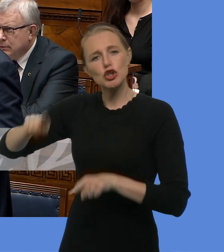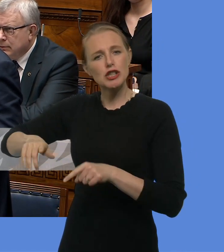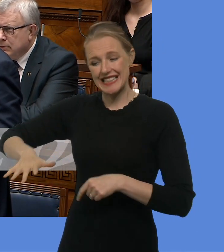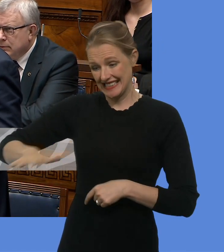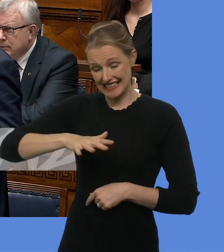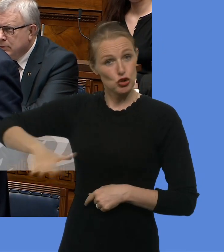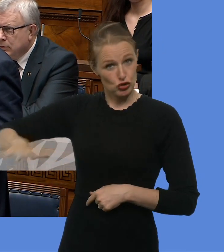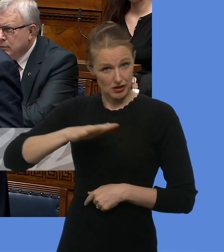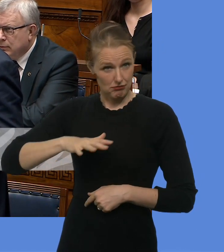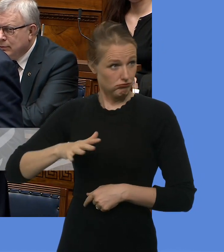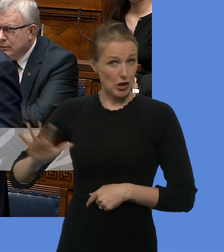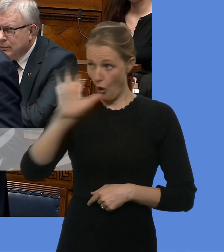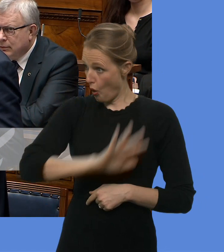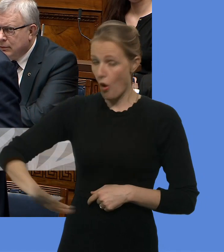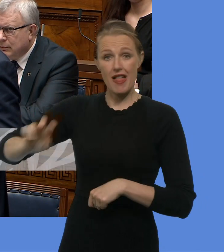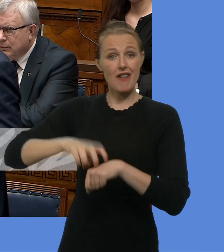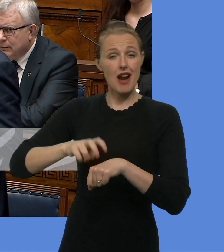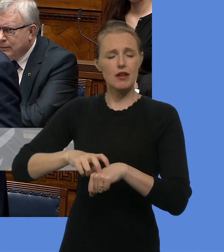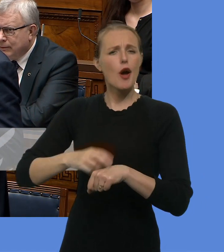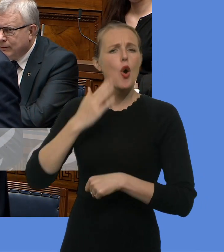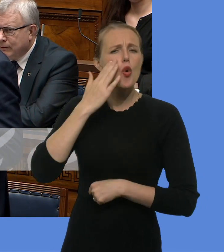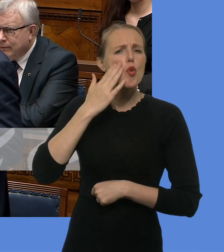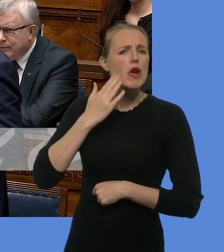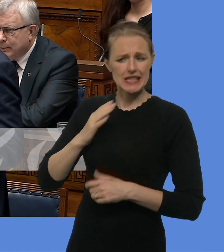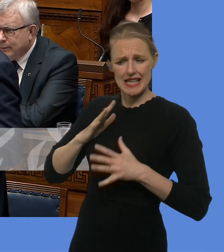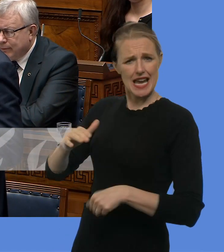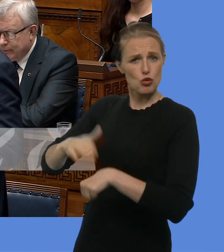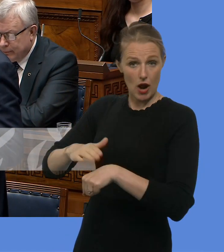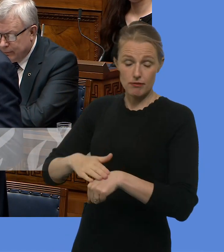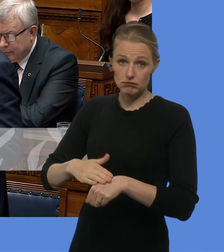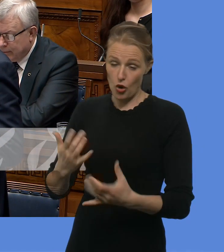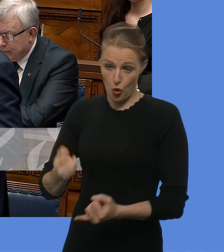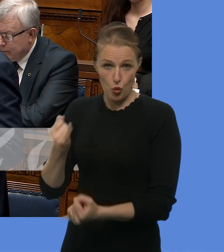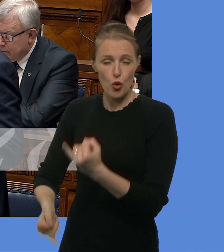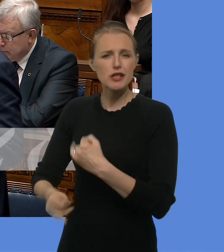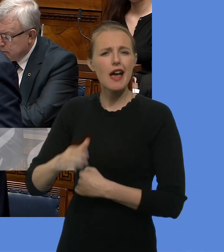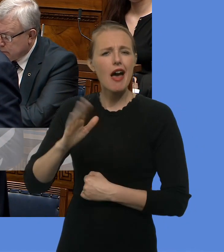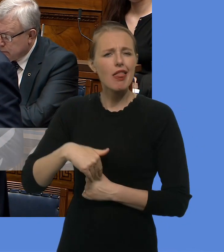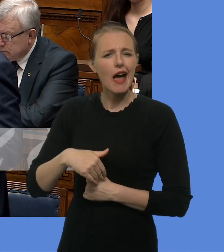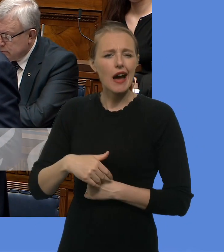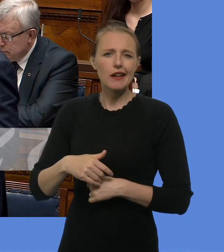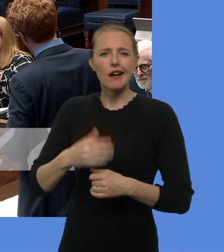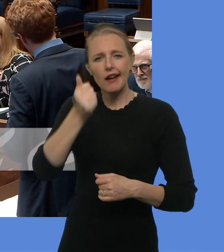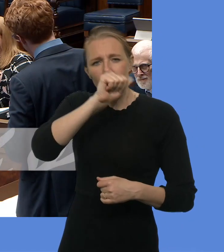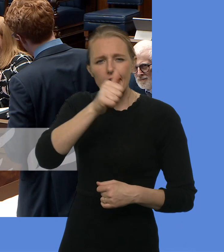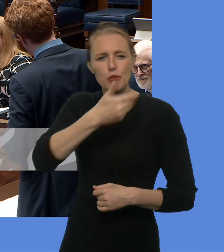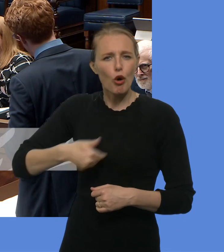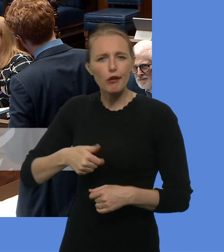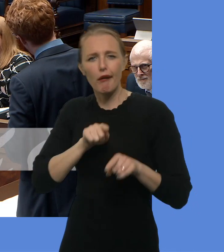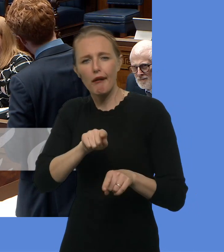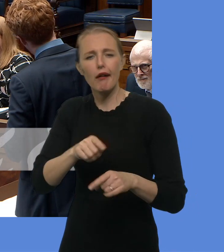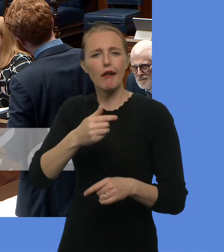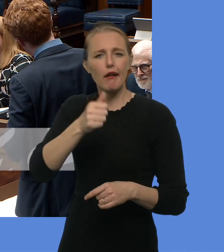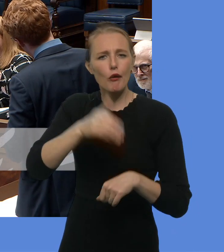of Ireland. Race hate crime now is higher than sectarian hate crime in Northern Ireland. Can you be